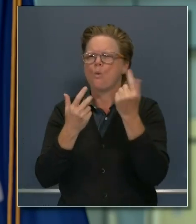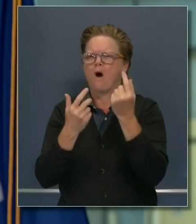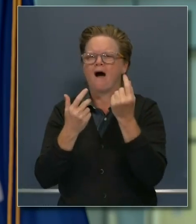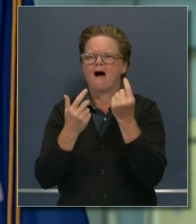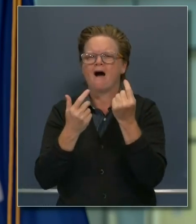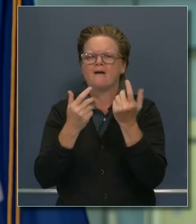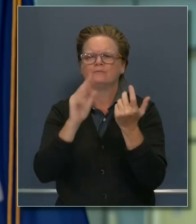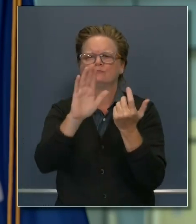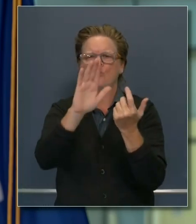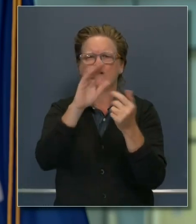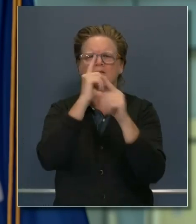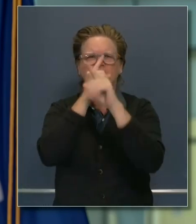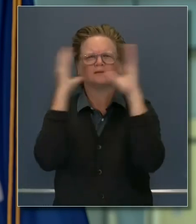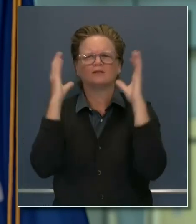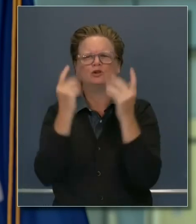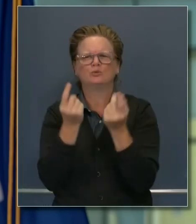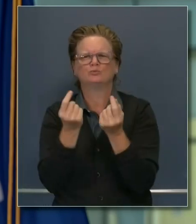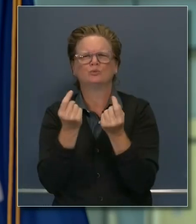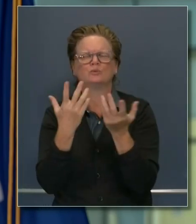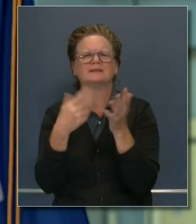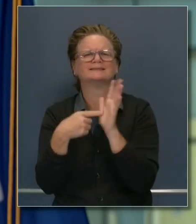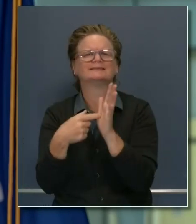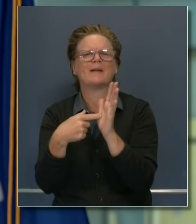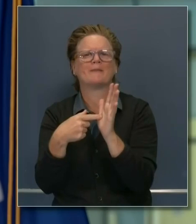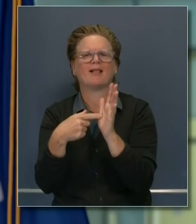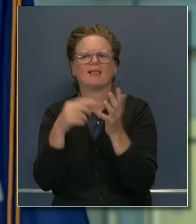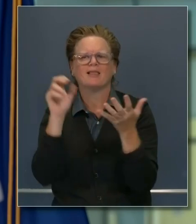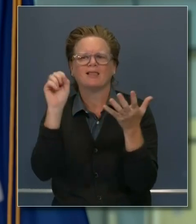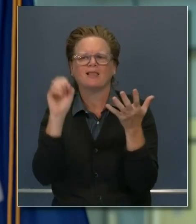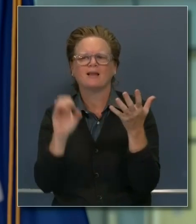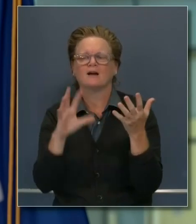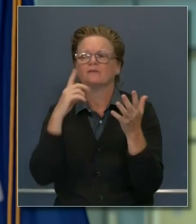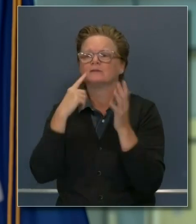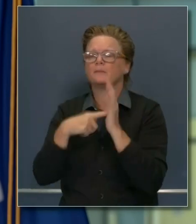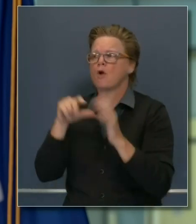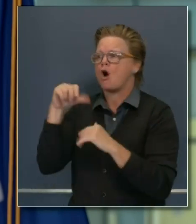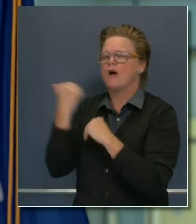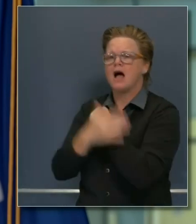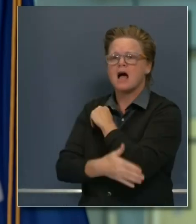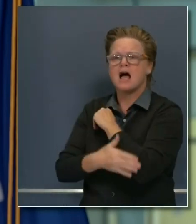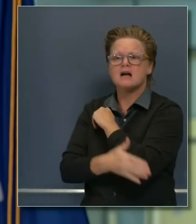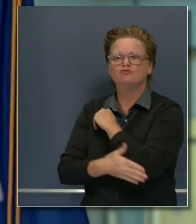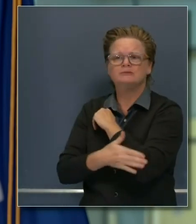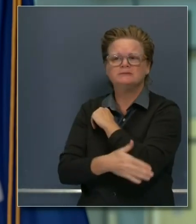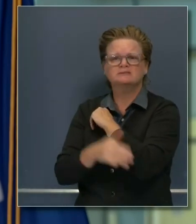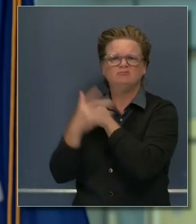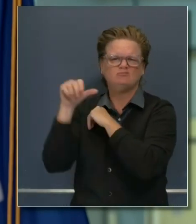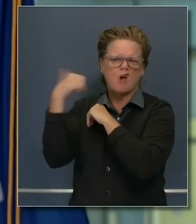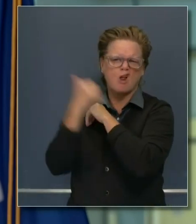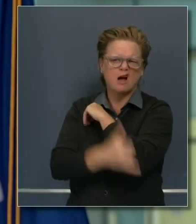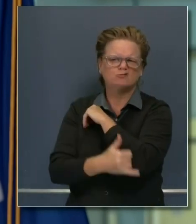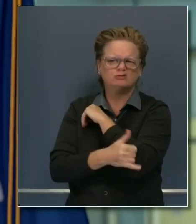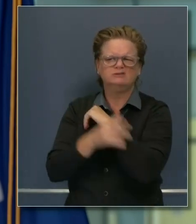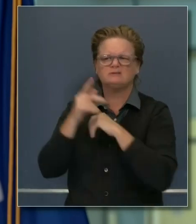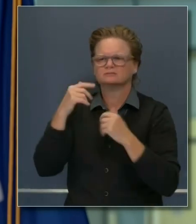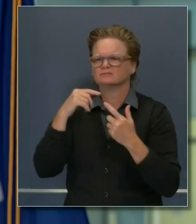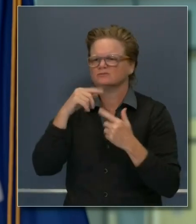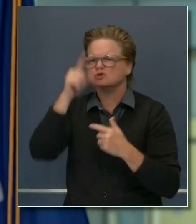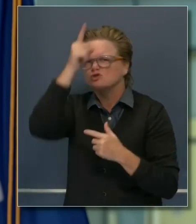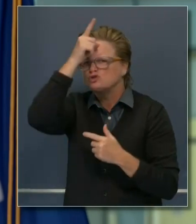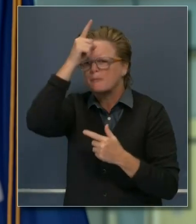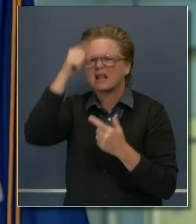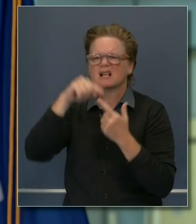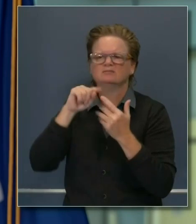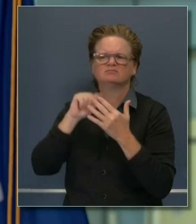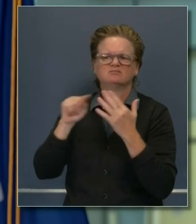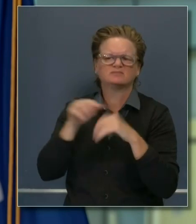considering? You know, for example, there are nearly a dozen countries, including England, Germany, Israel, and India, who have announced that they'll ban